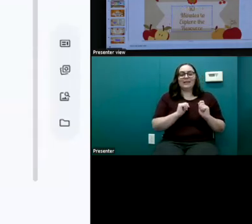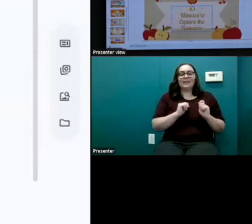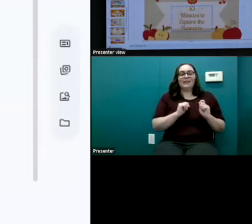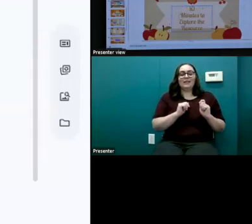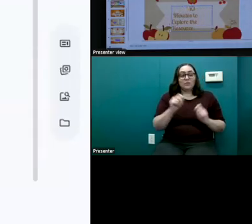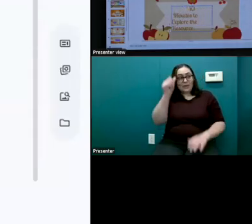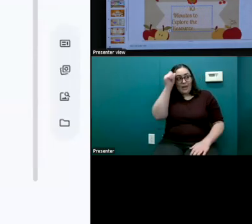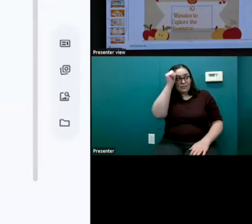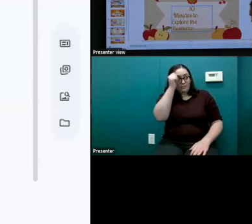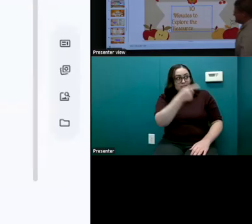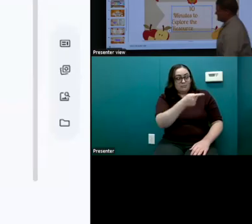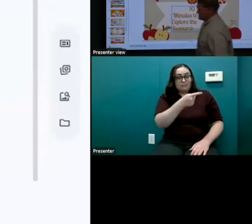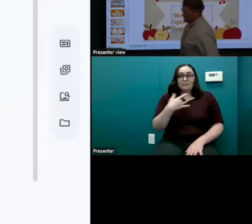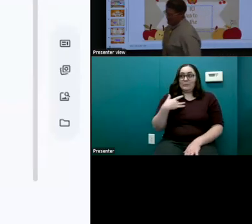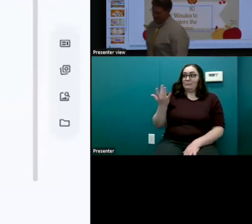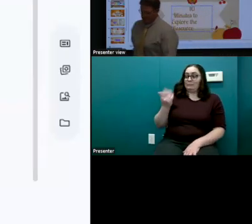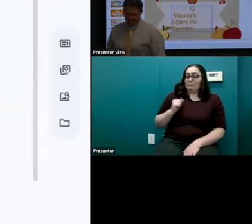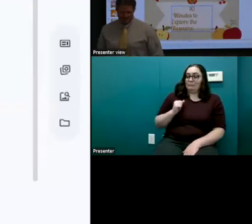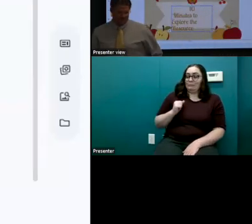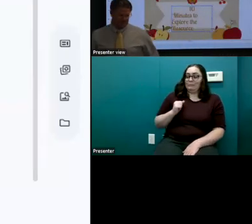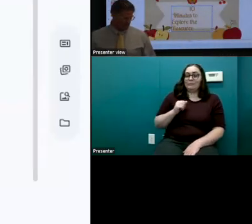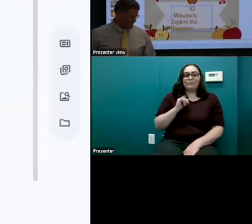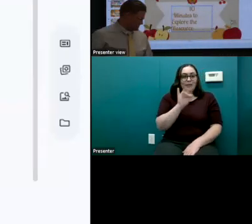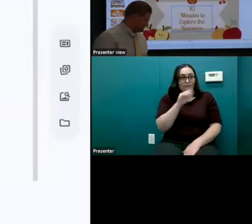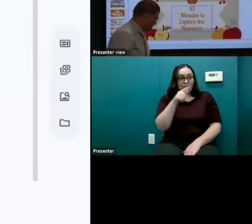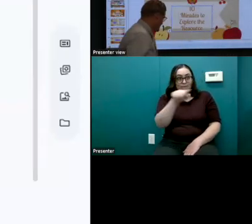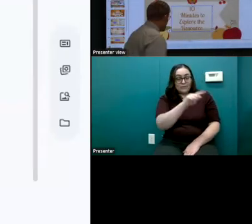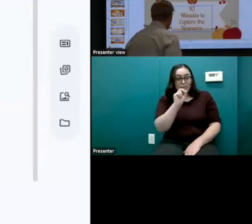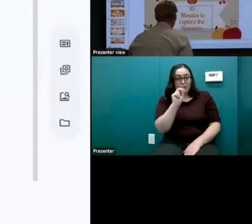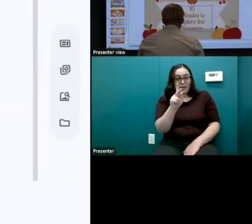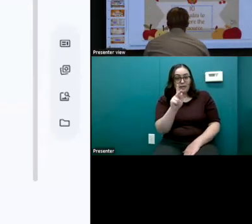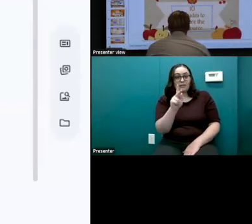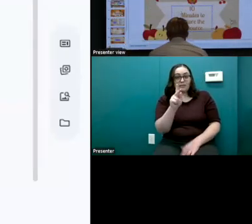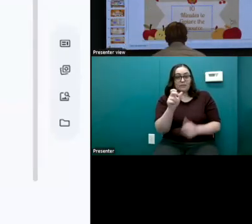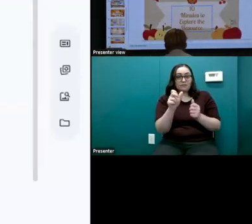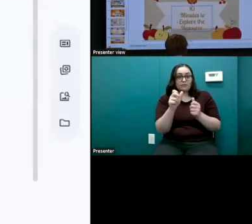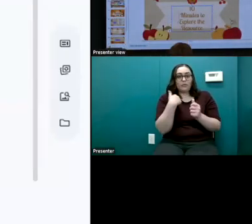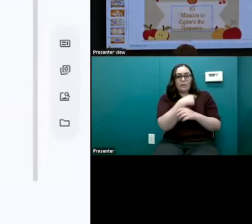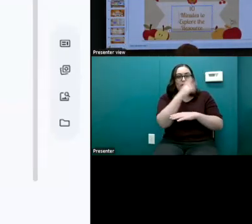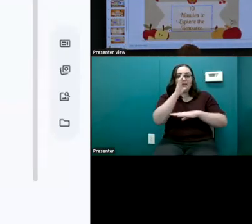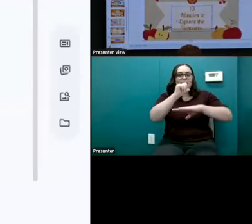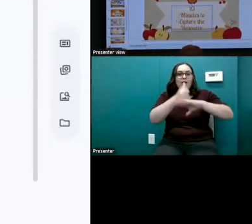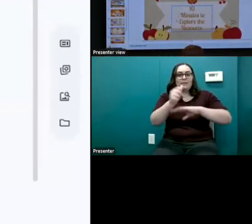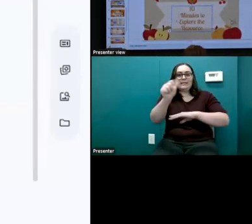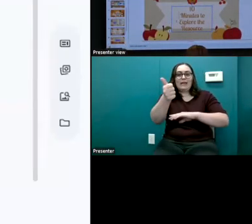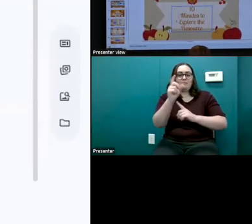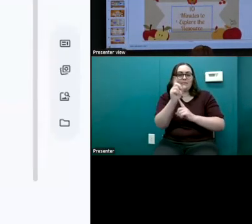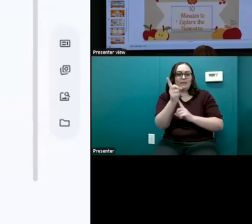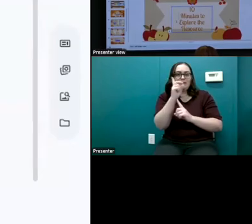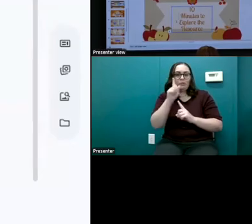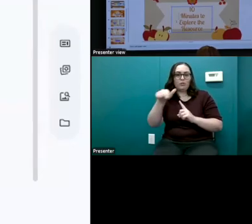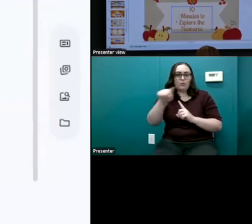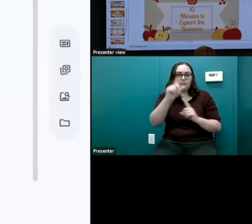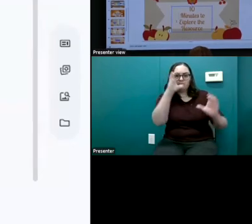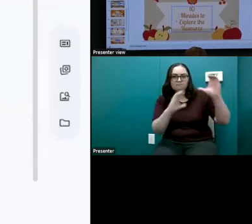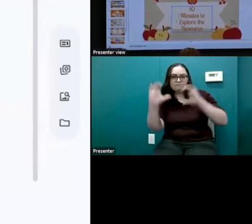Adam. Yes. If you guys are okay, we'll time 10 minutes just for you guys to explore the